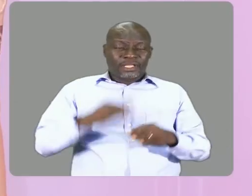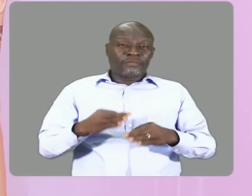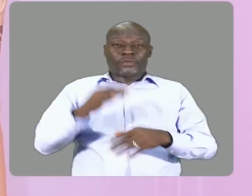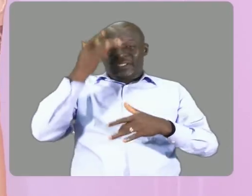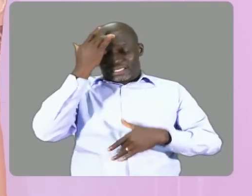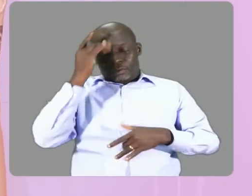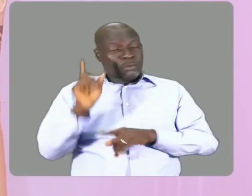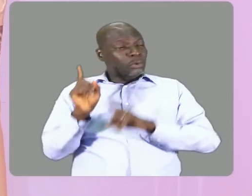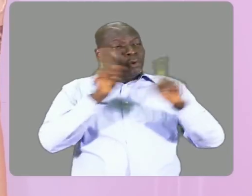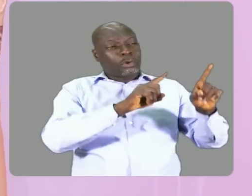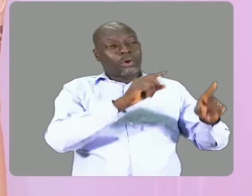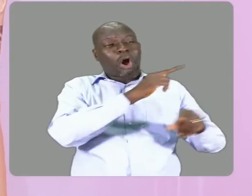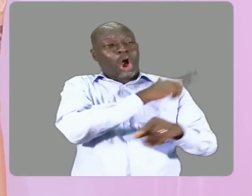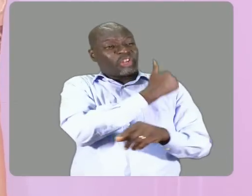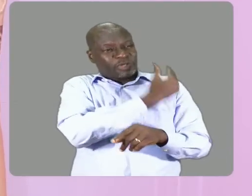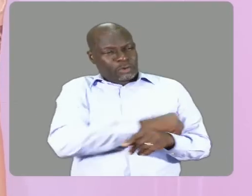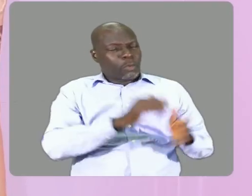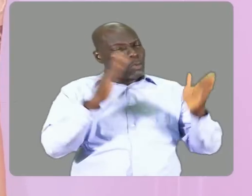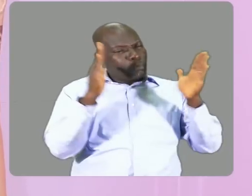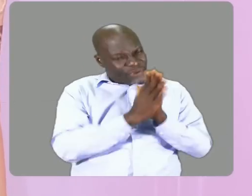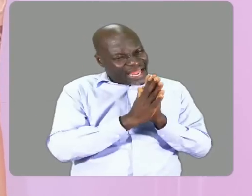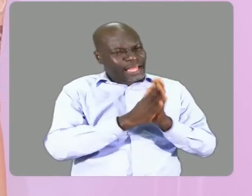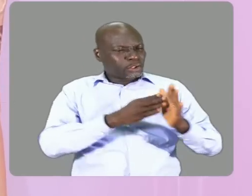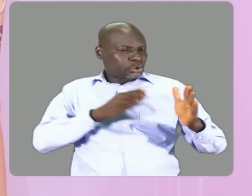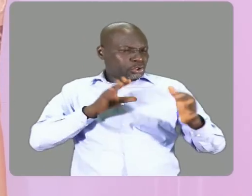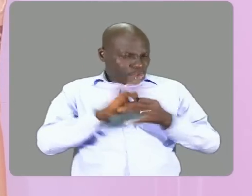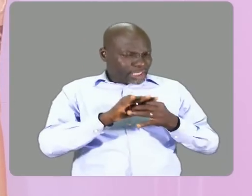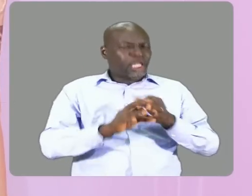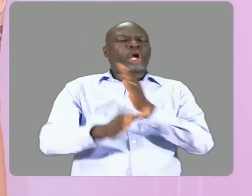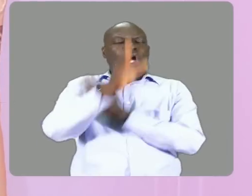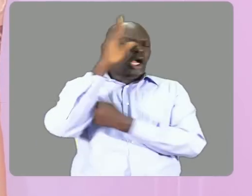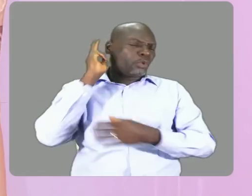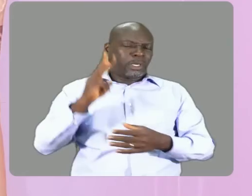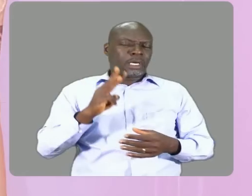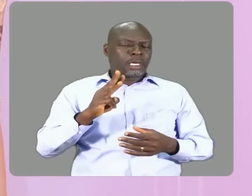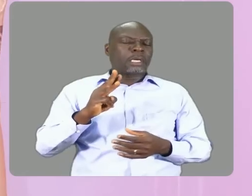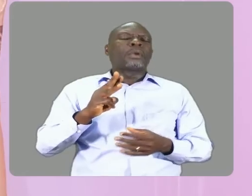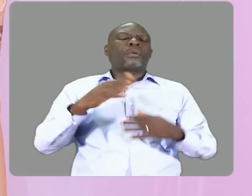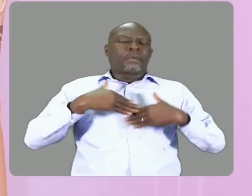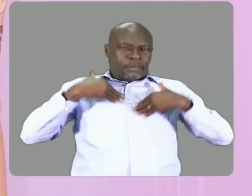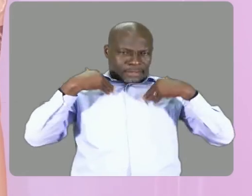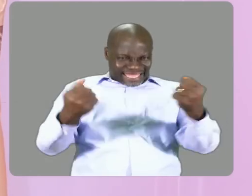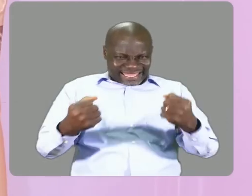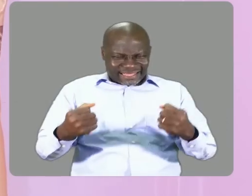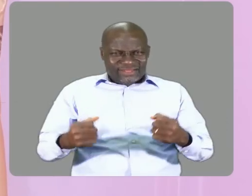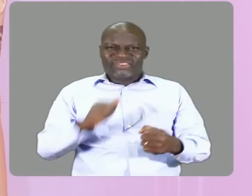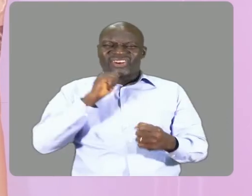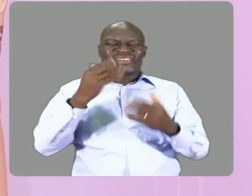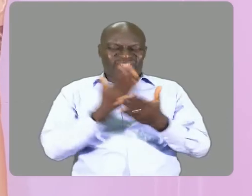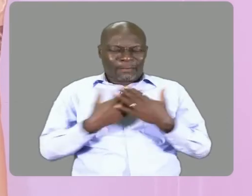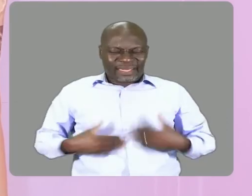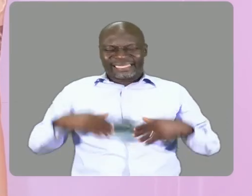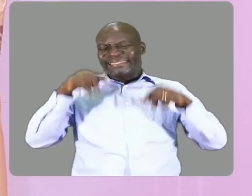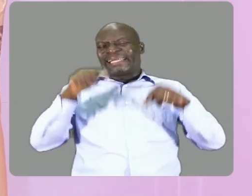hospital. Yebe bwa empaye ye ake hon. Se onyame pa, obe manoso. Na so obi kachina